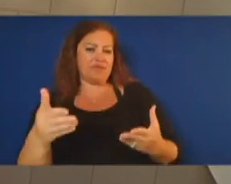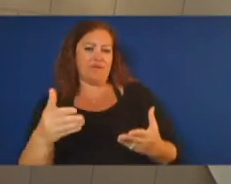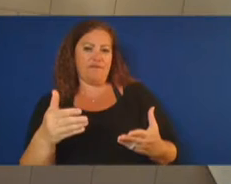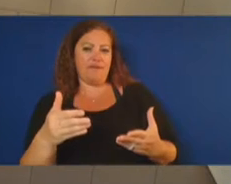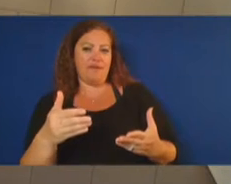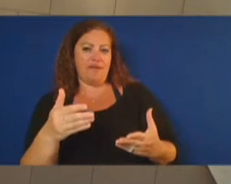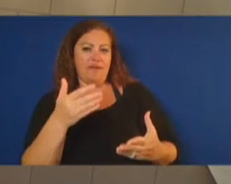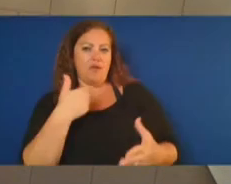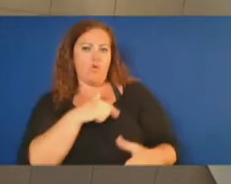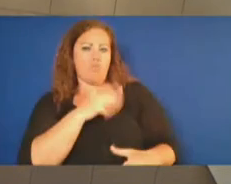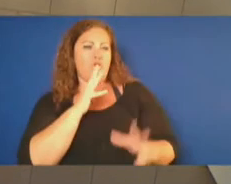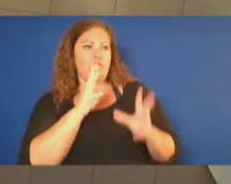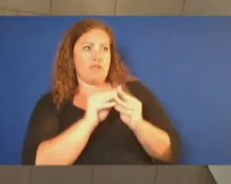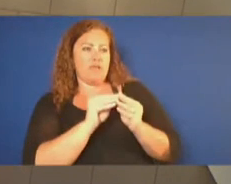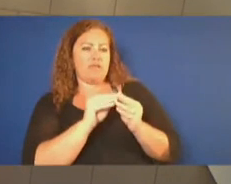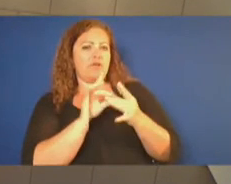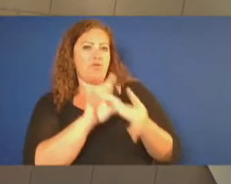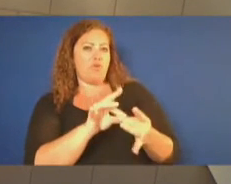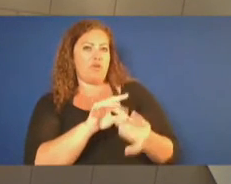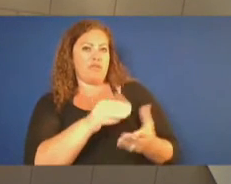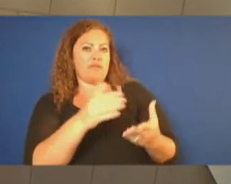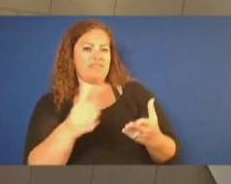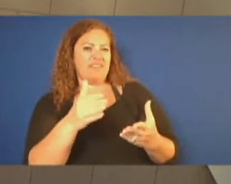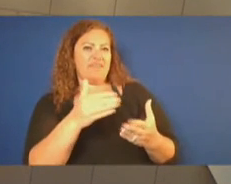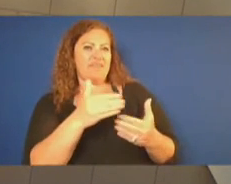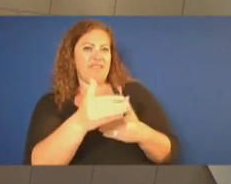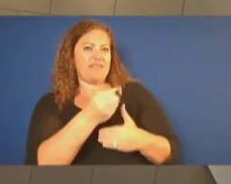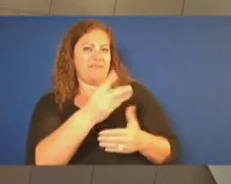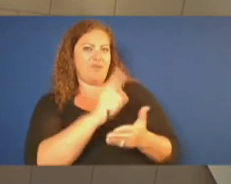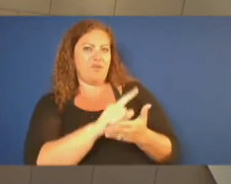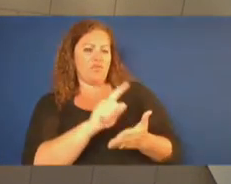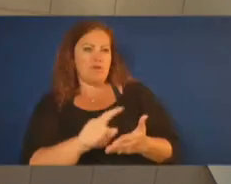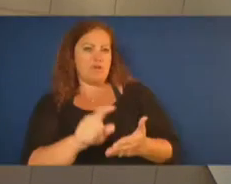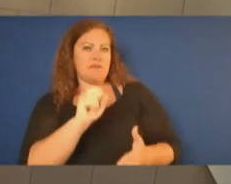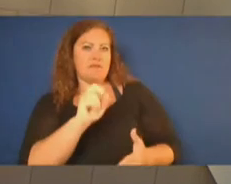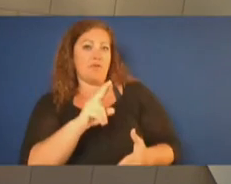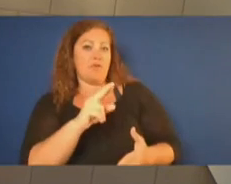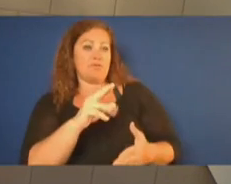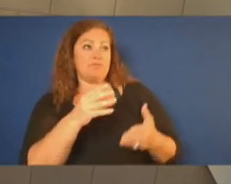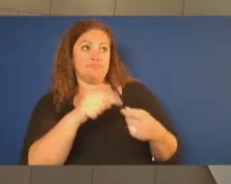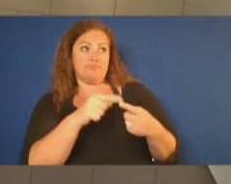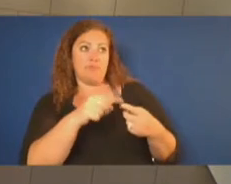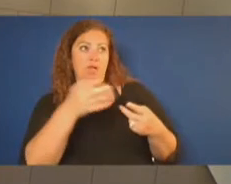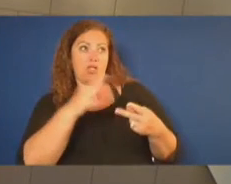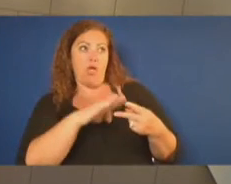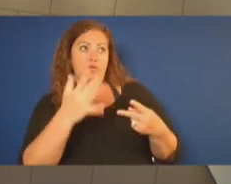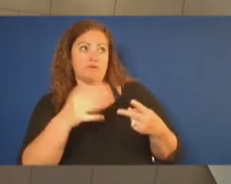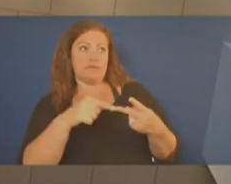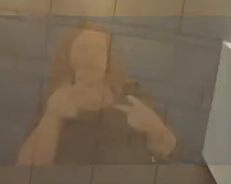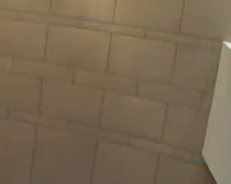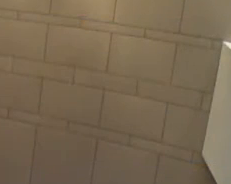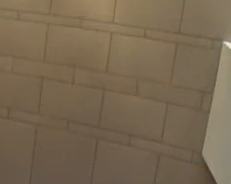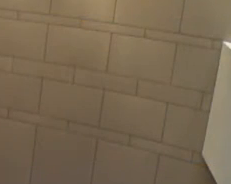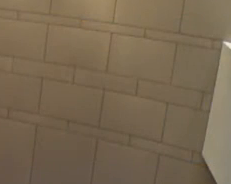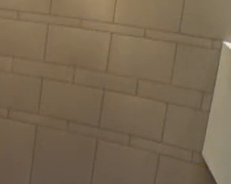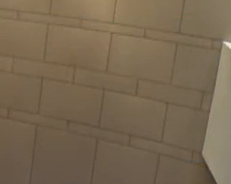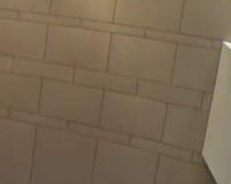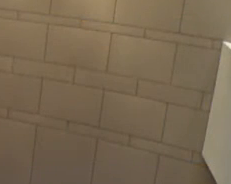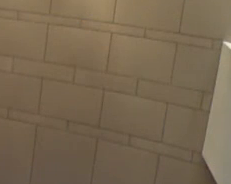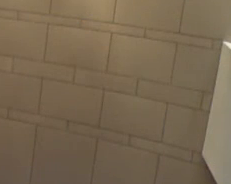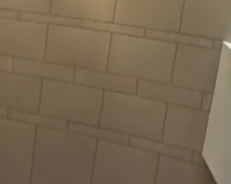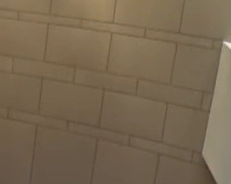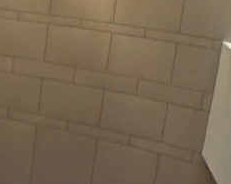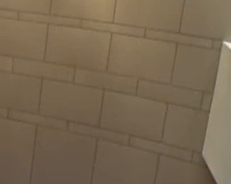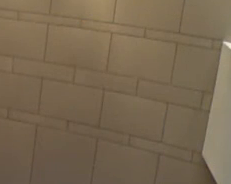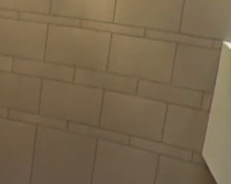together and kind of coordinate that through in the next couple weeks otherwise move to close second moot motion has been made in properly second to